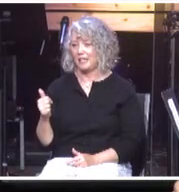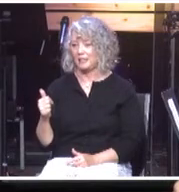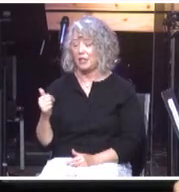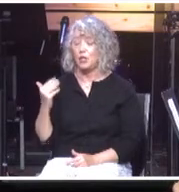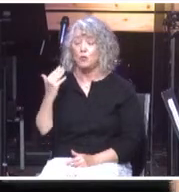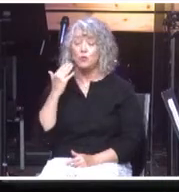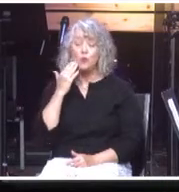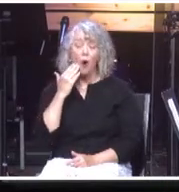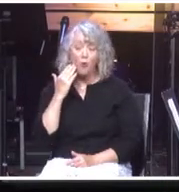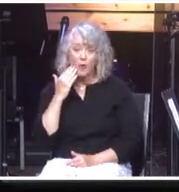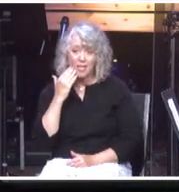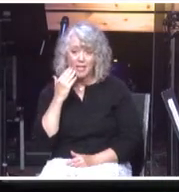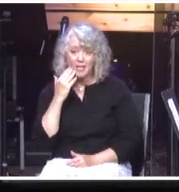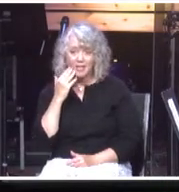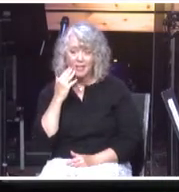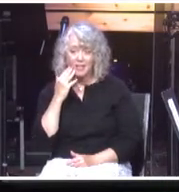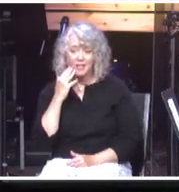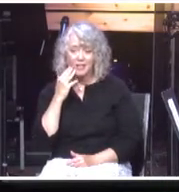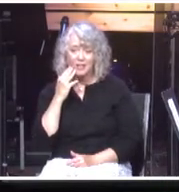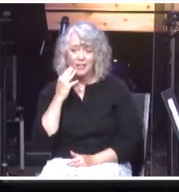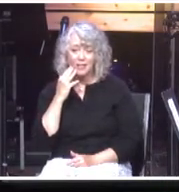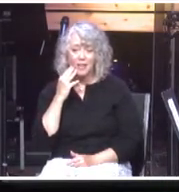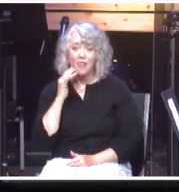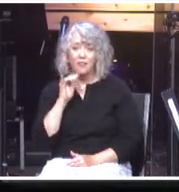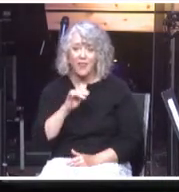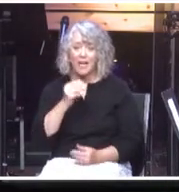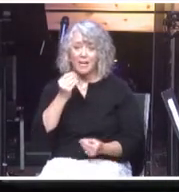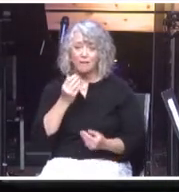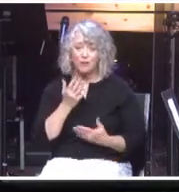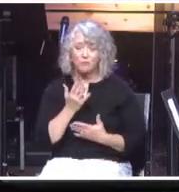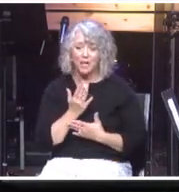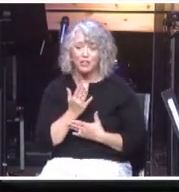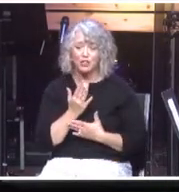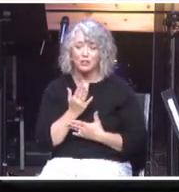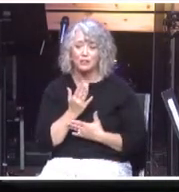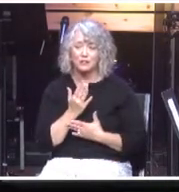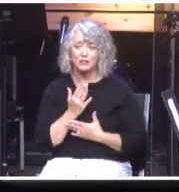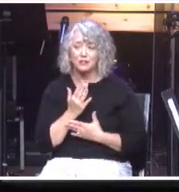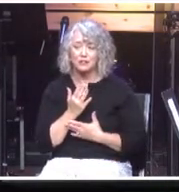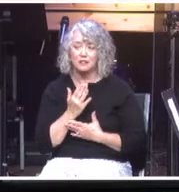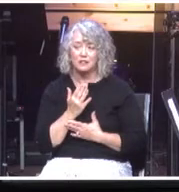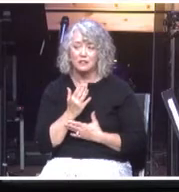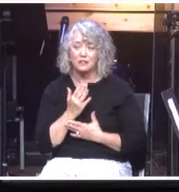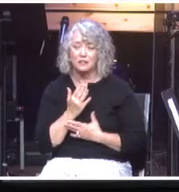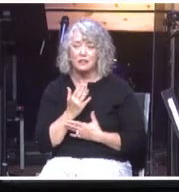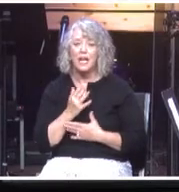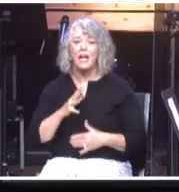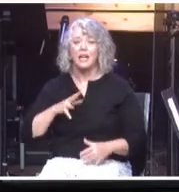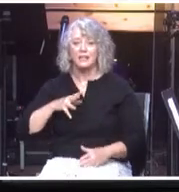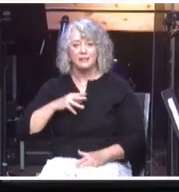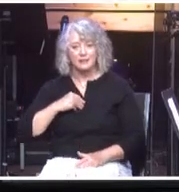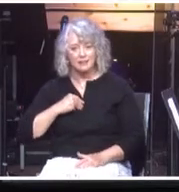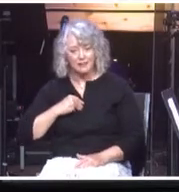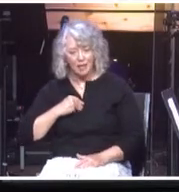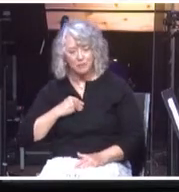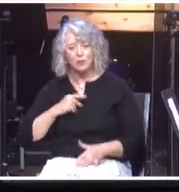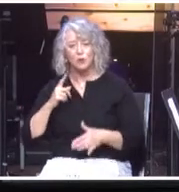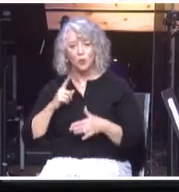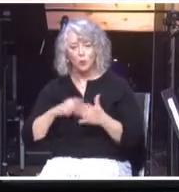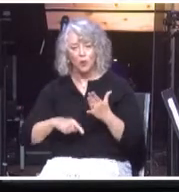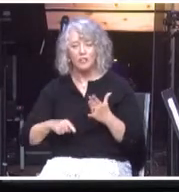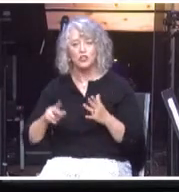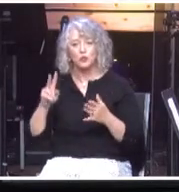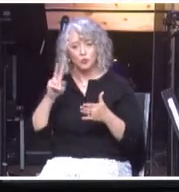Now, knowing that, take then and overlay this